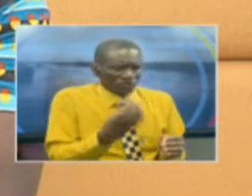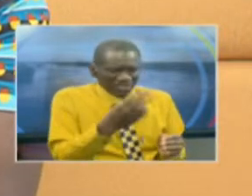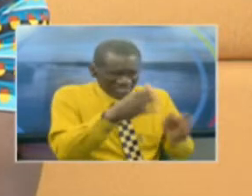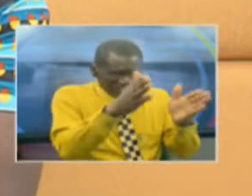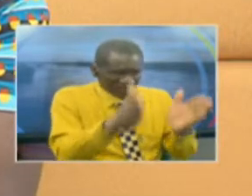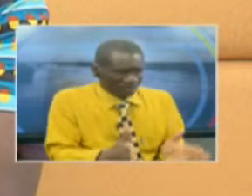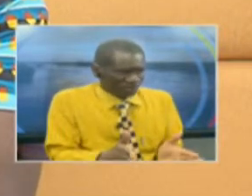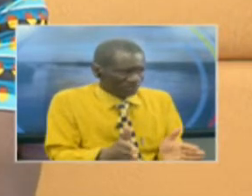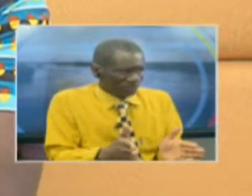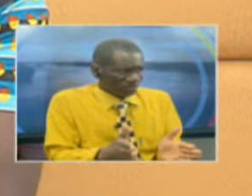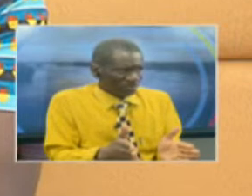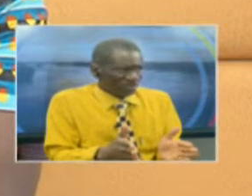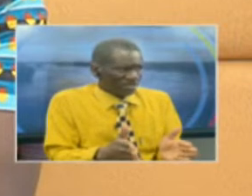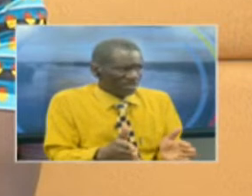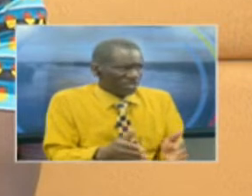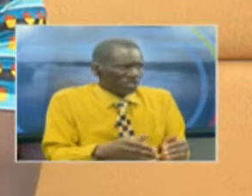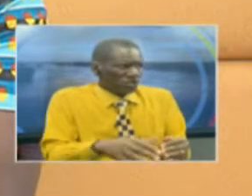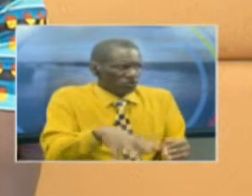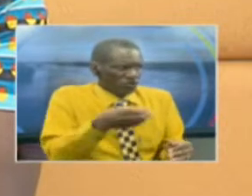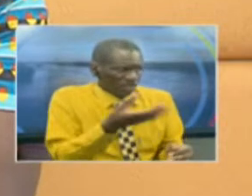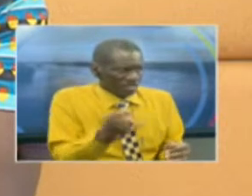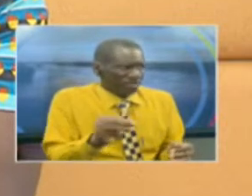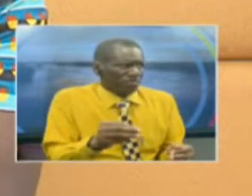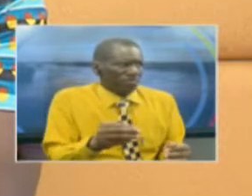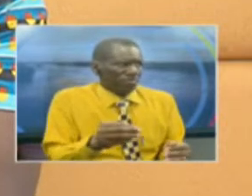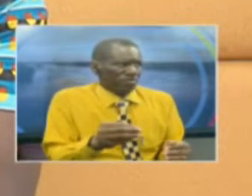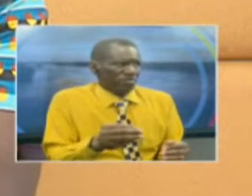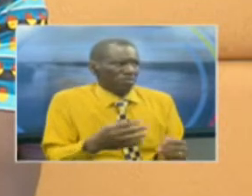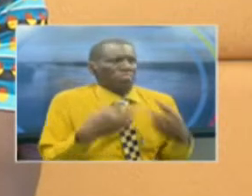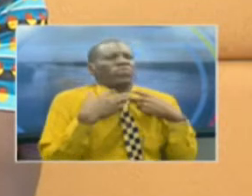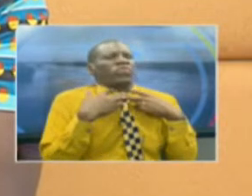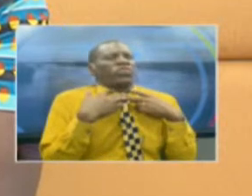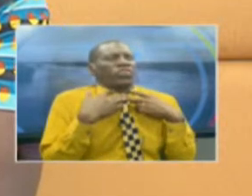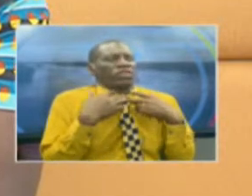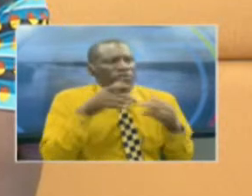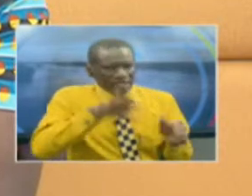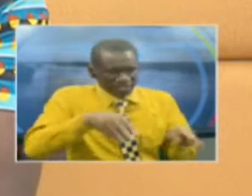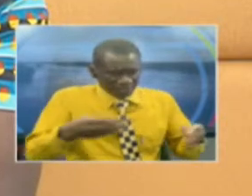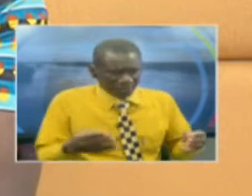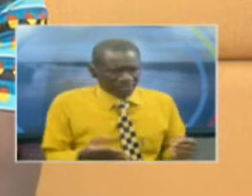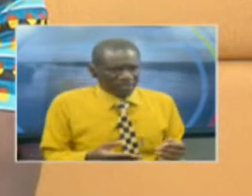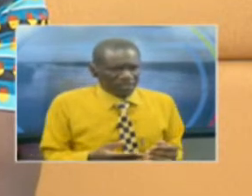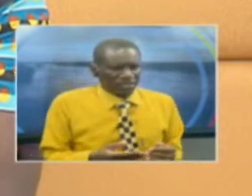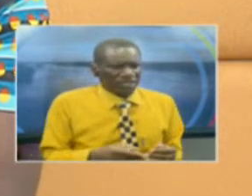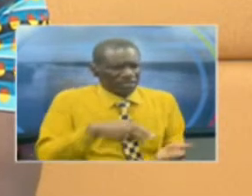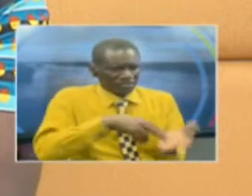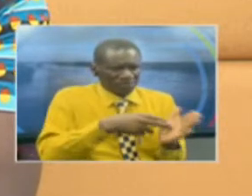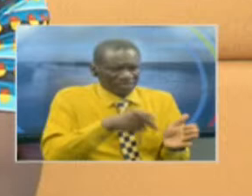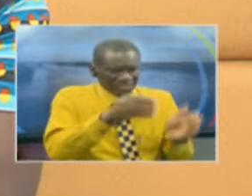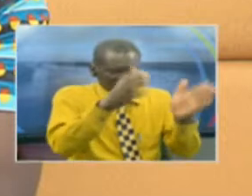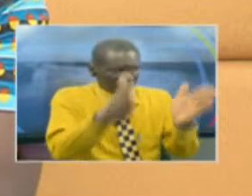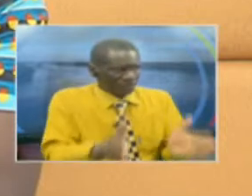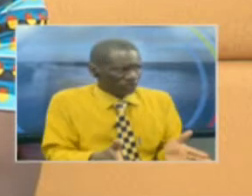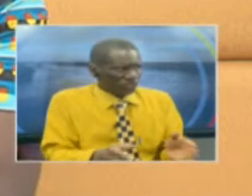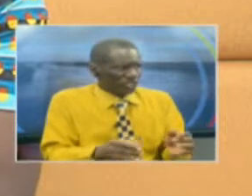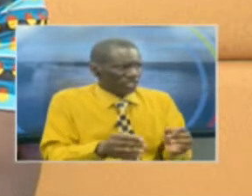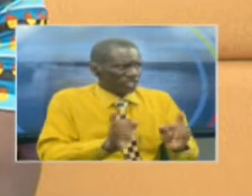sees themselves, defines themselves by their disability, which means this person is lacking